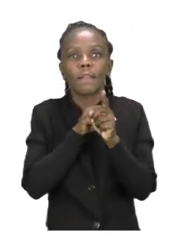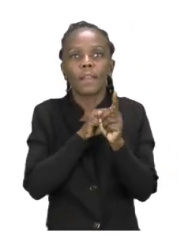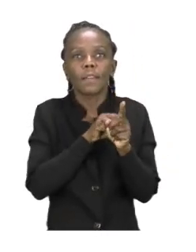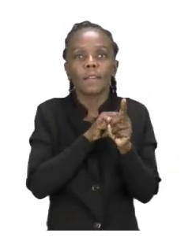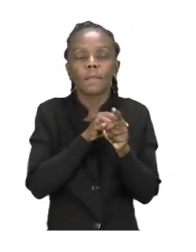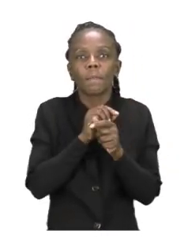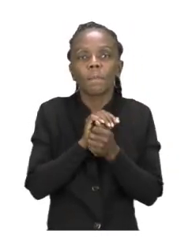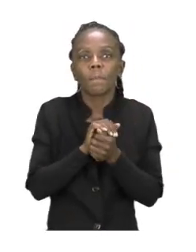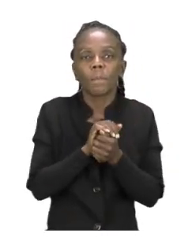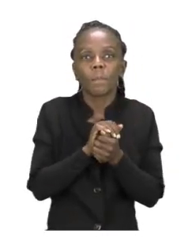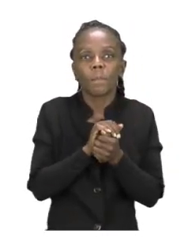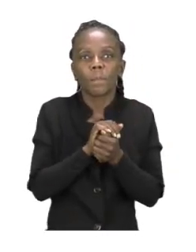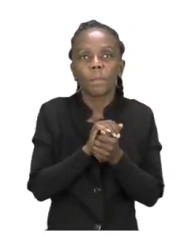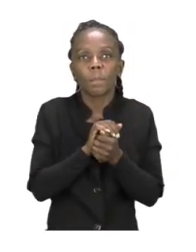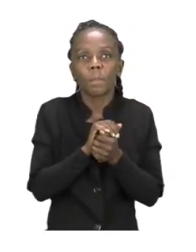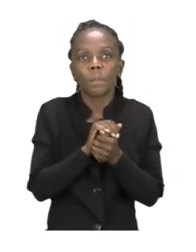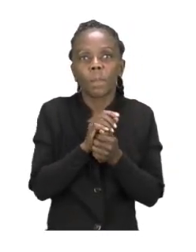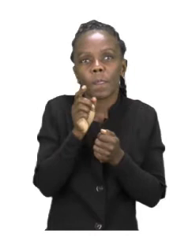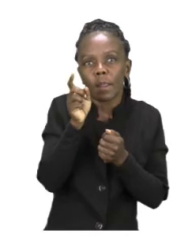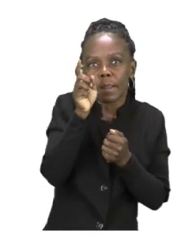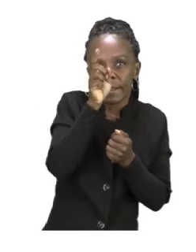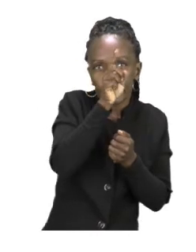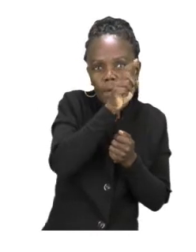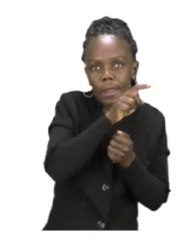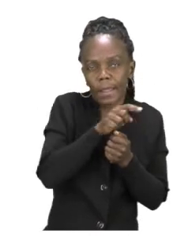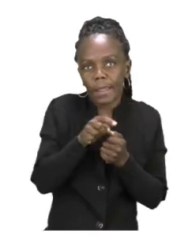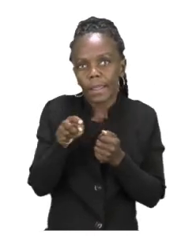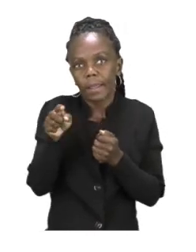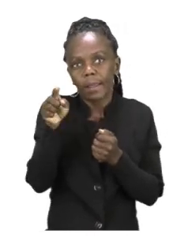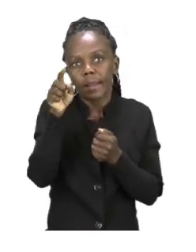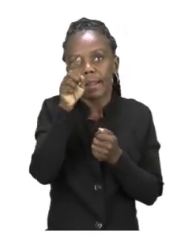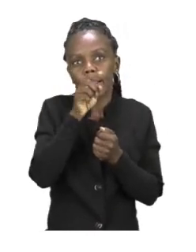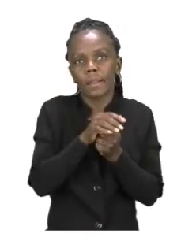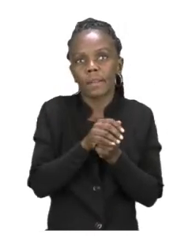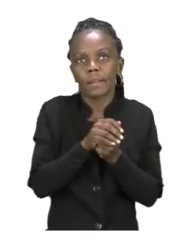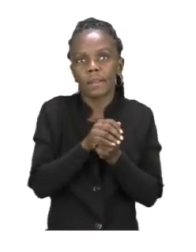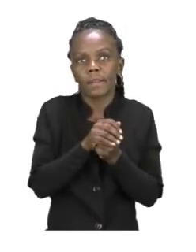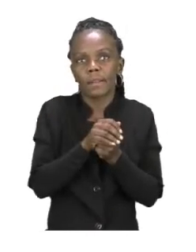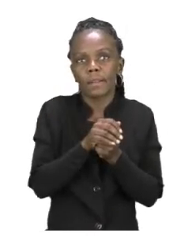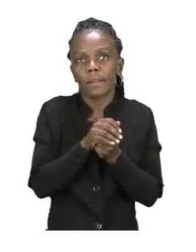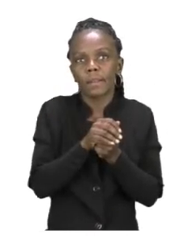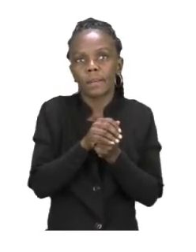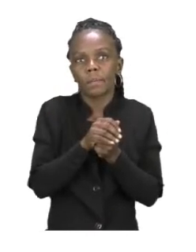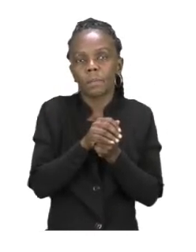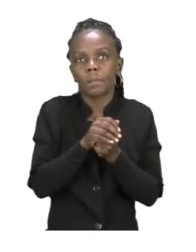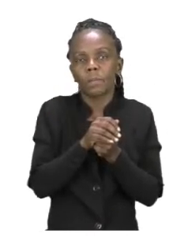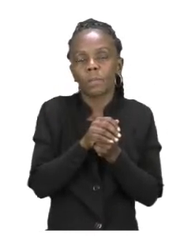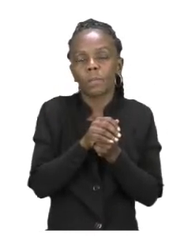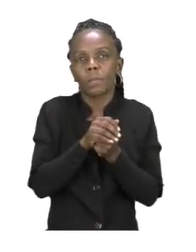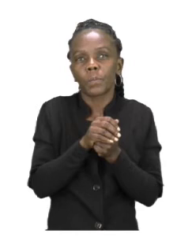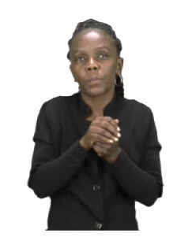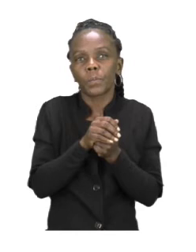to circle the one that is above for the first picture. So you are going